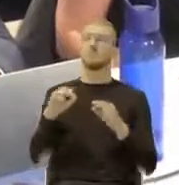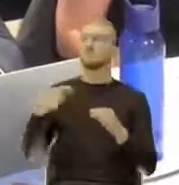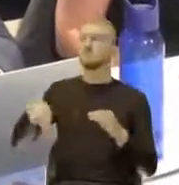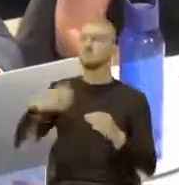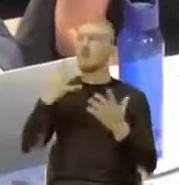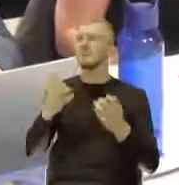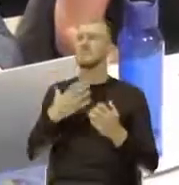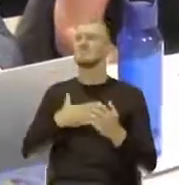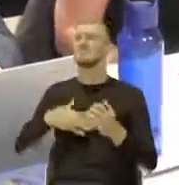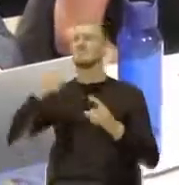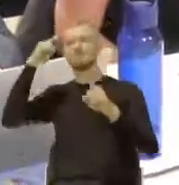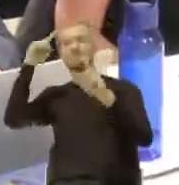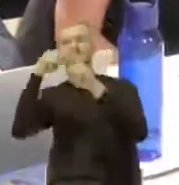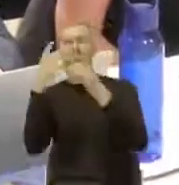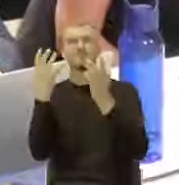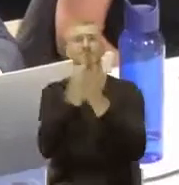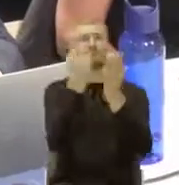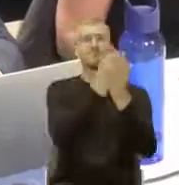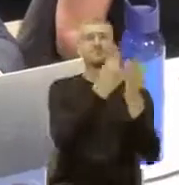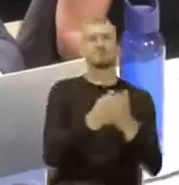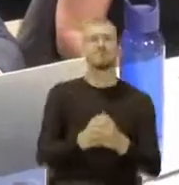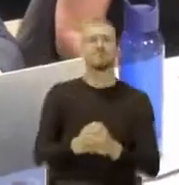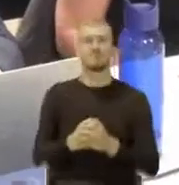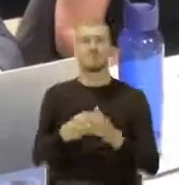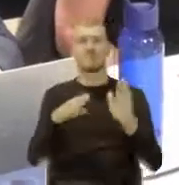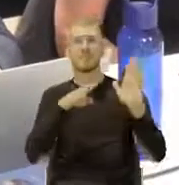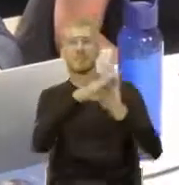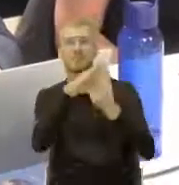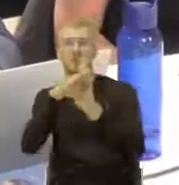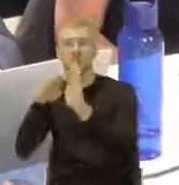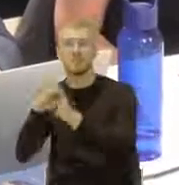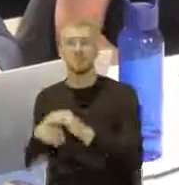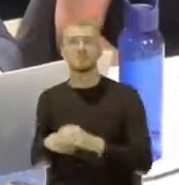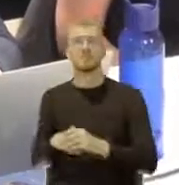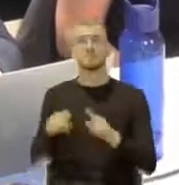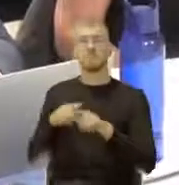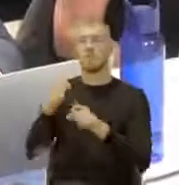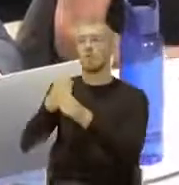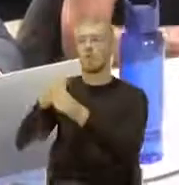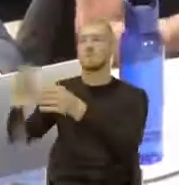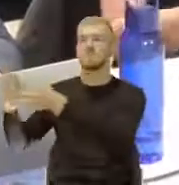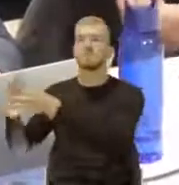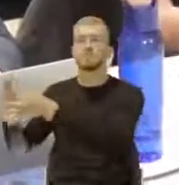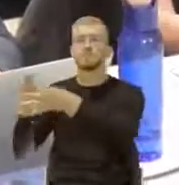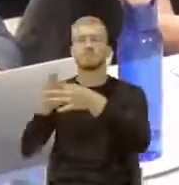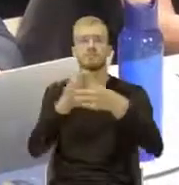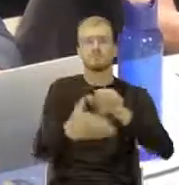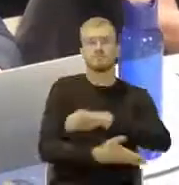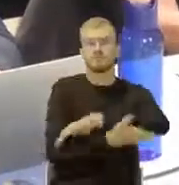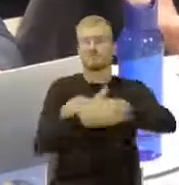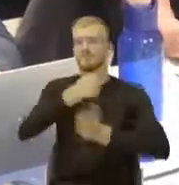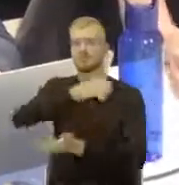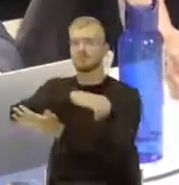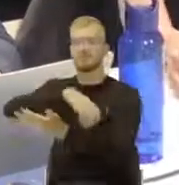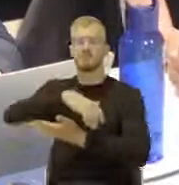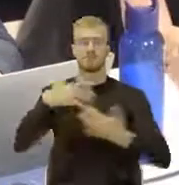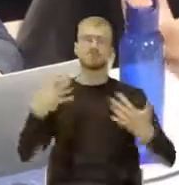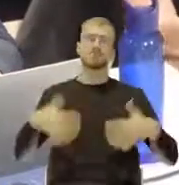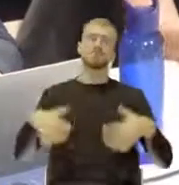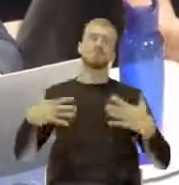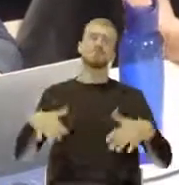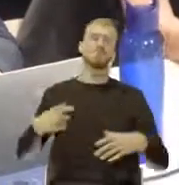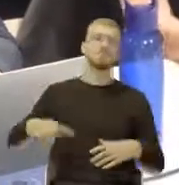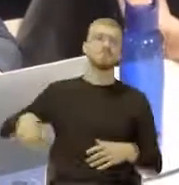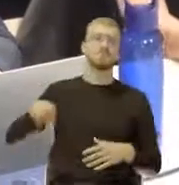and partners need to invest in whole-of-society approaches to address inequities that exist as cities and